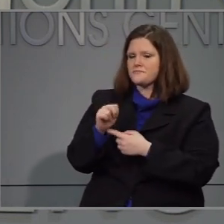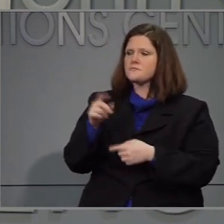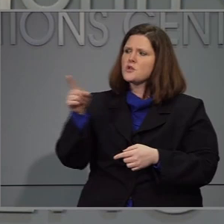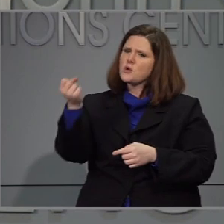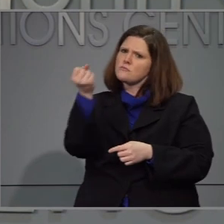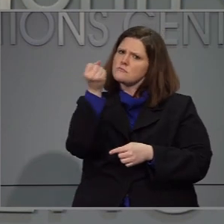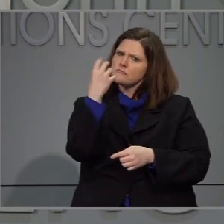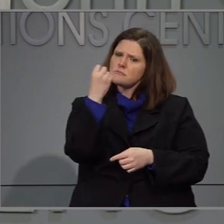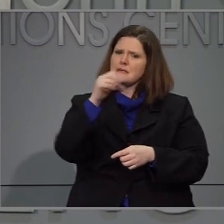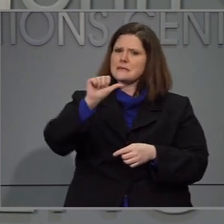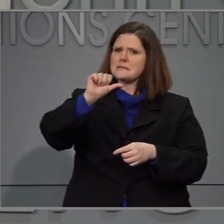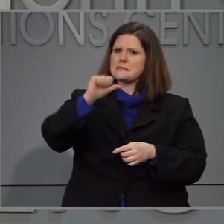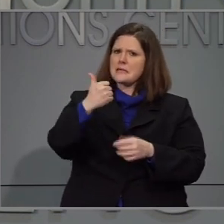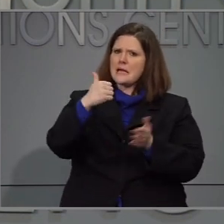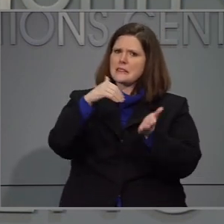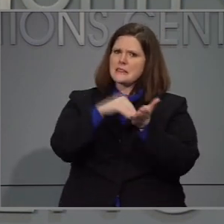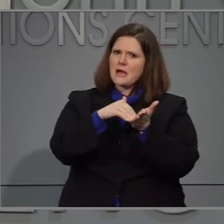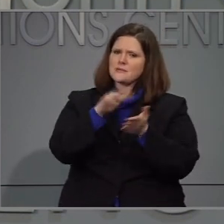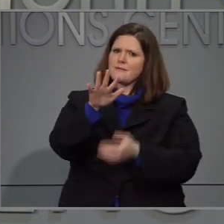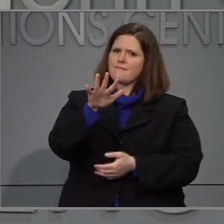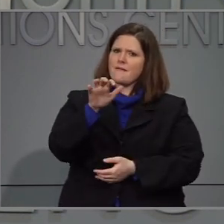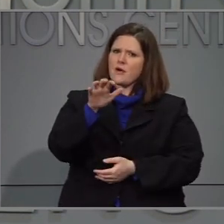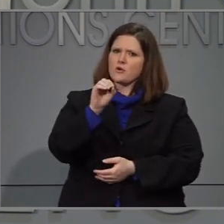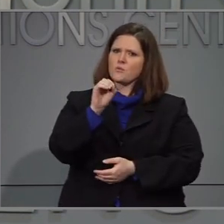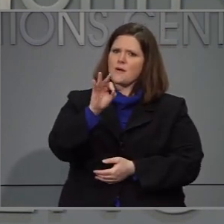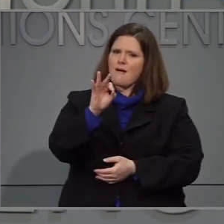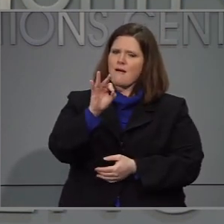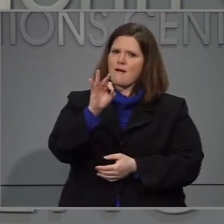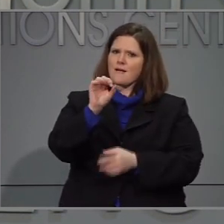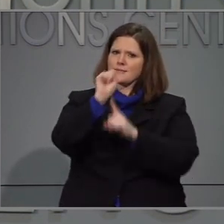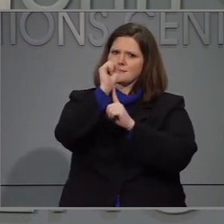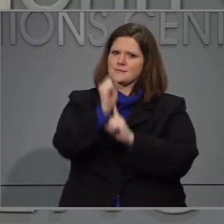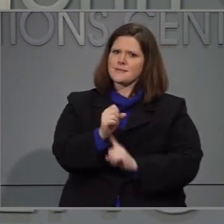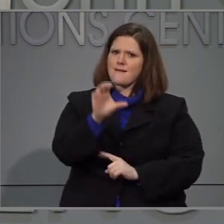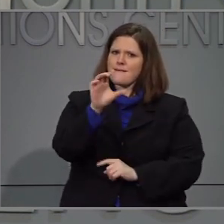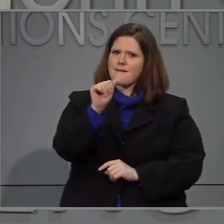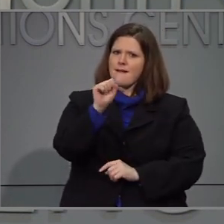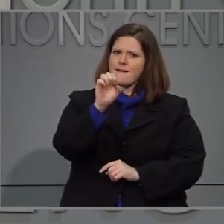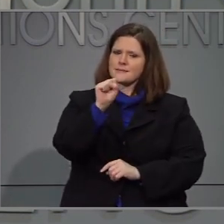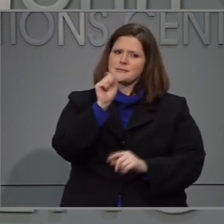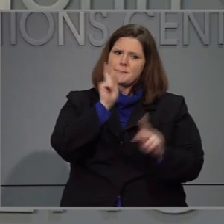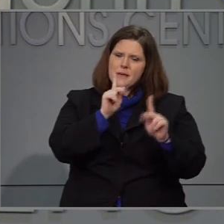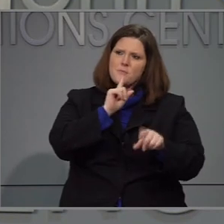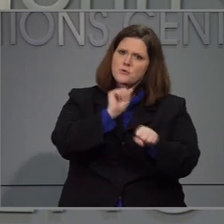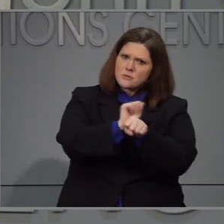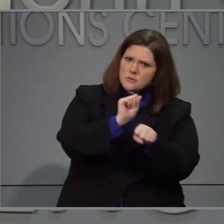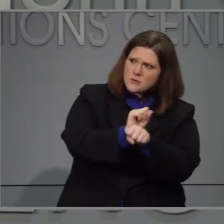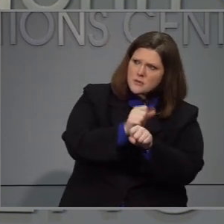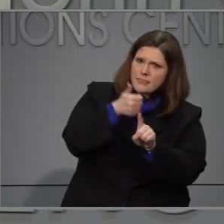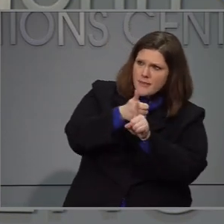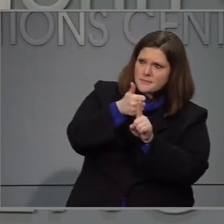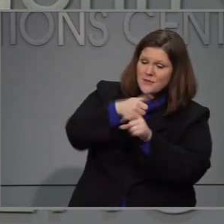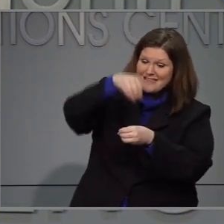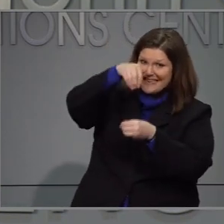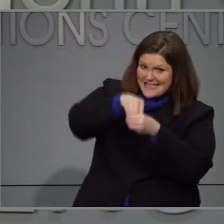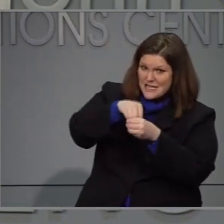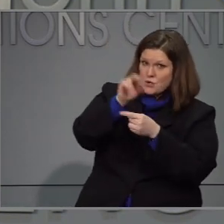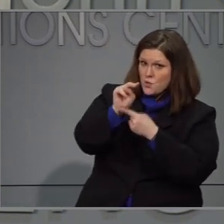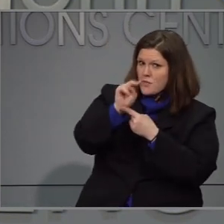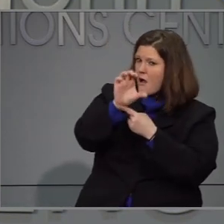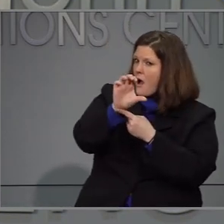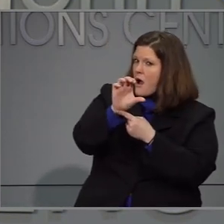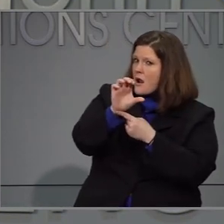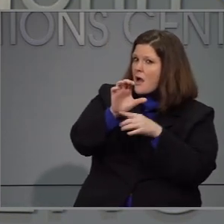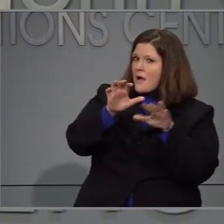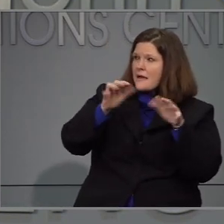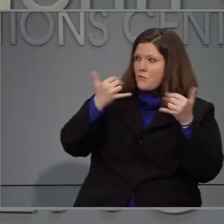number, 10,509 cases. Is that the number of cases that are actively within the state, or how much of